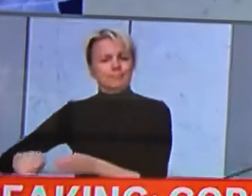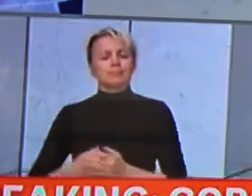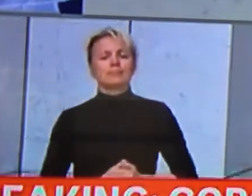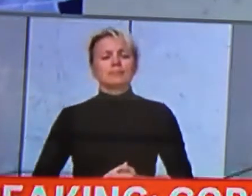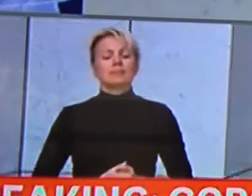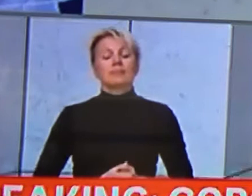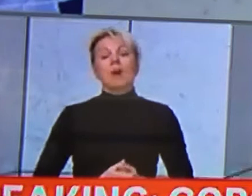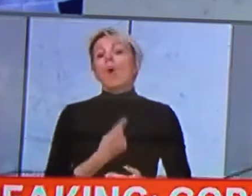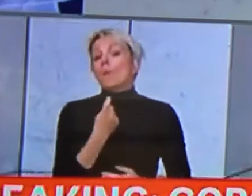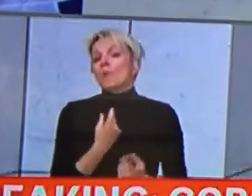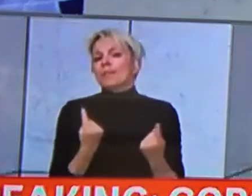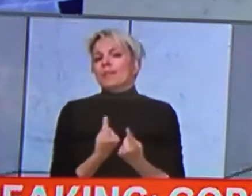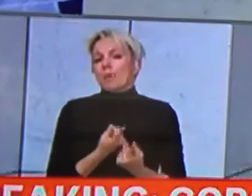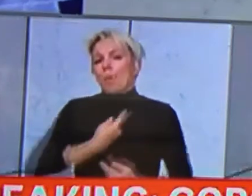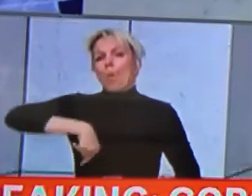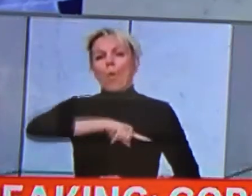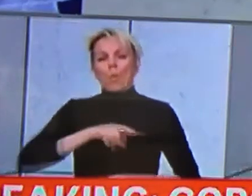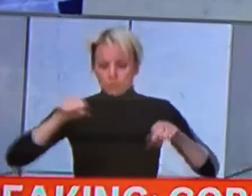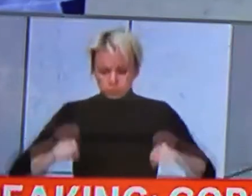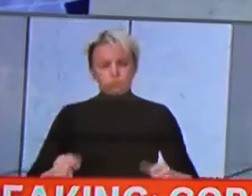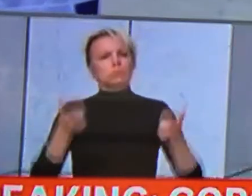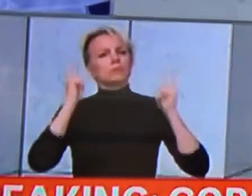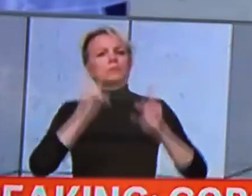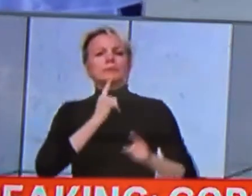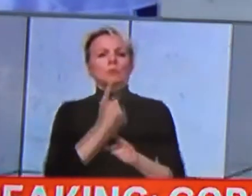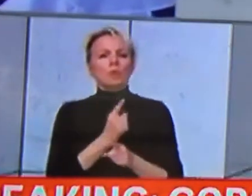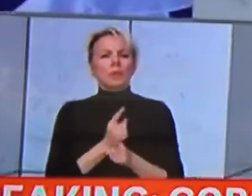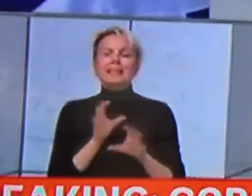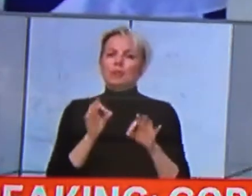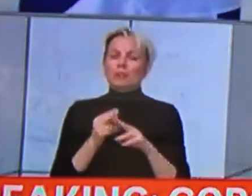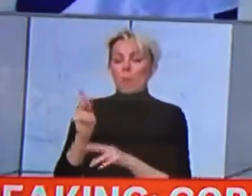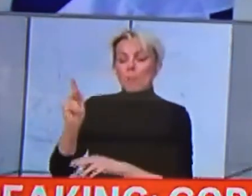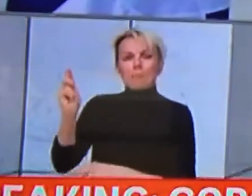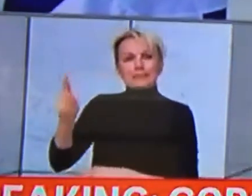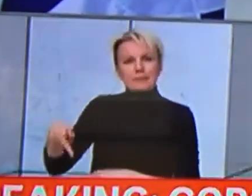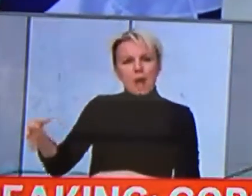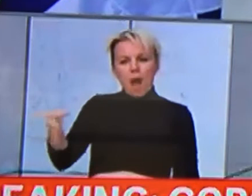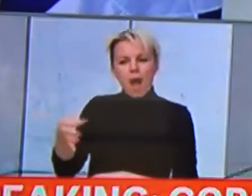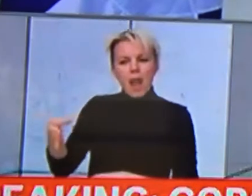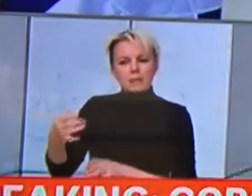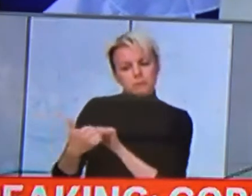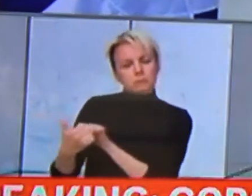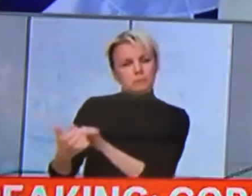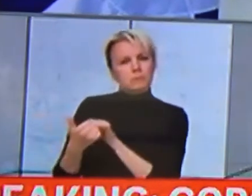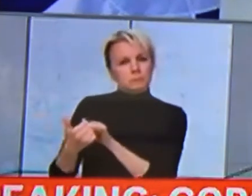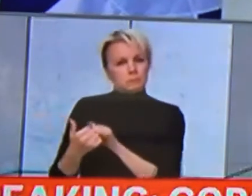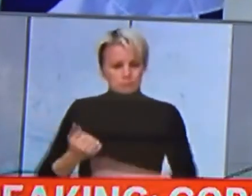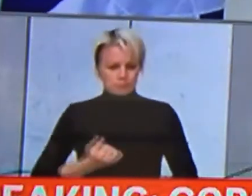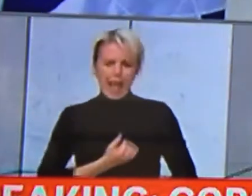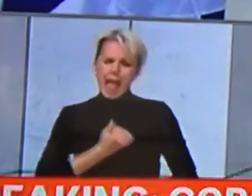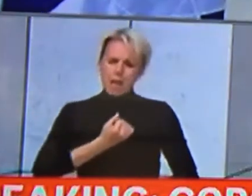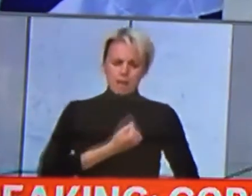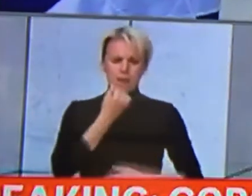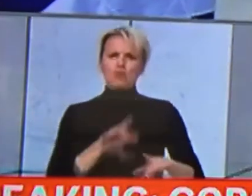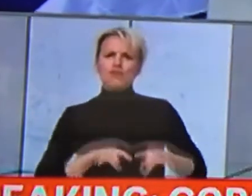also discussed, and I noted particularly in relationship to our Pacific family, is we're a developed economy. We have one of